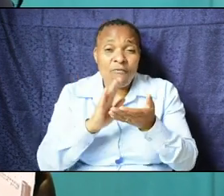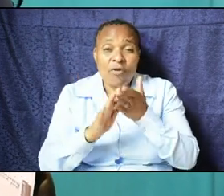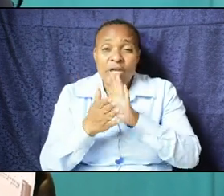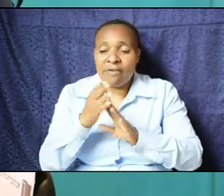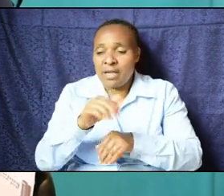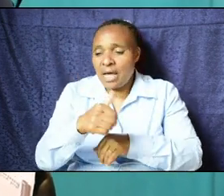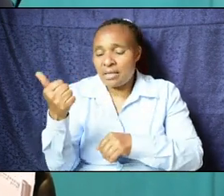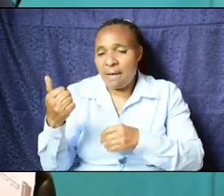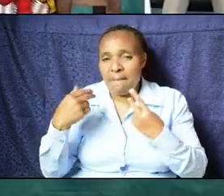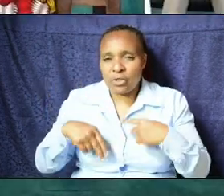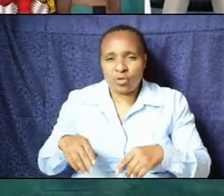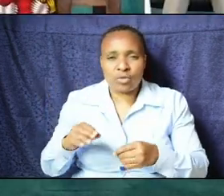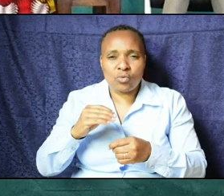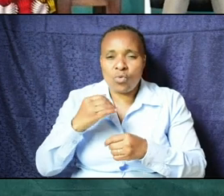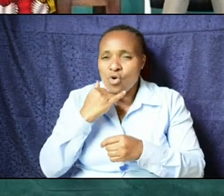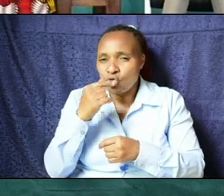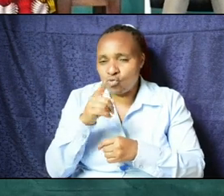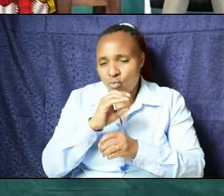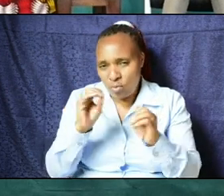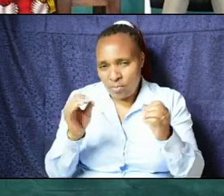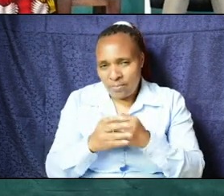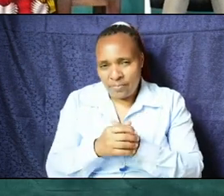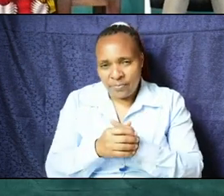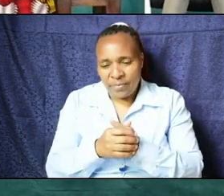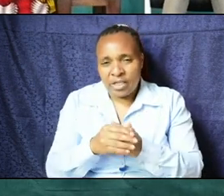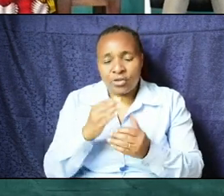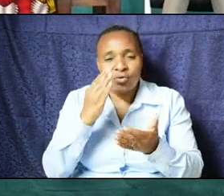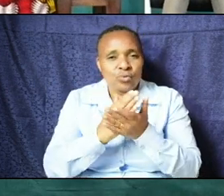you. True. And,